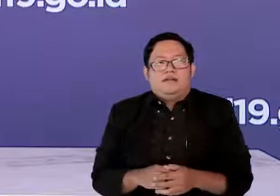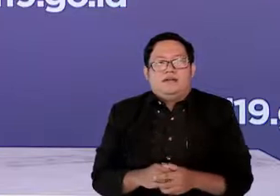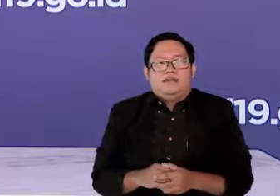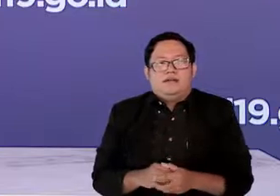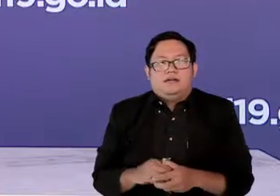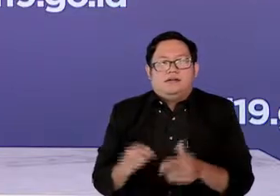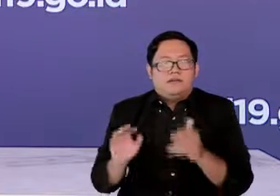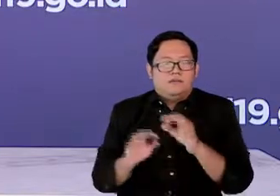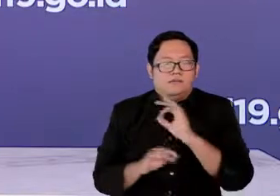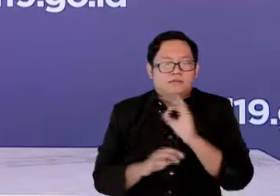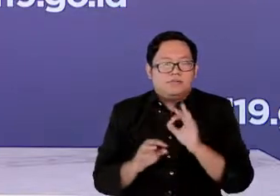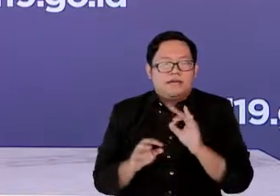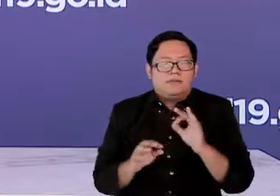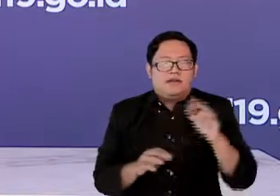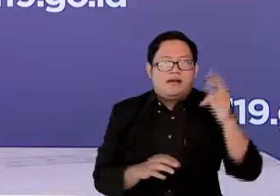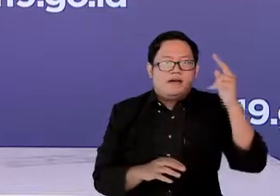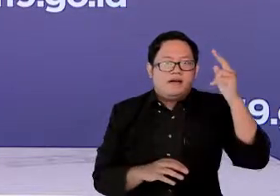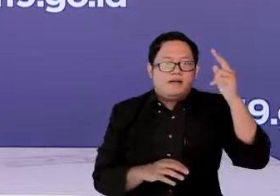Bali